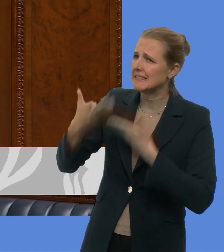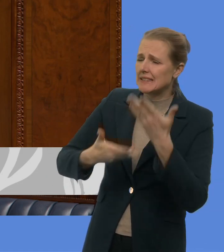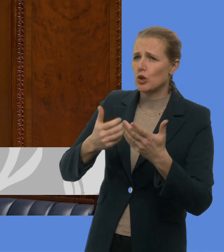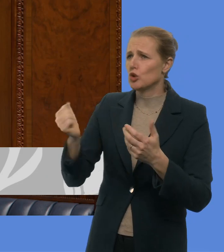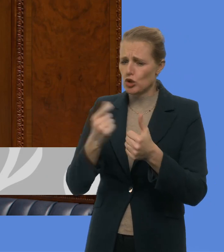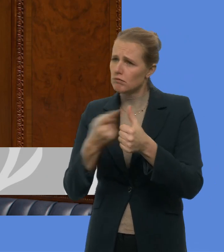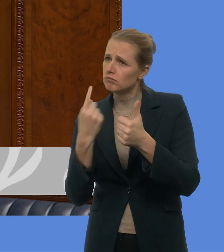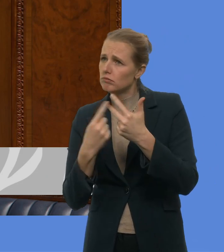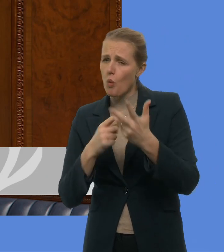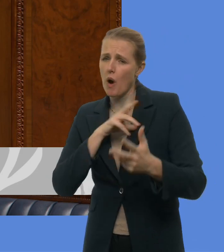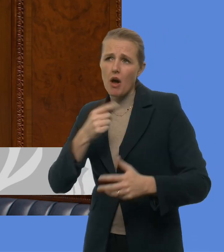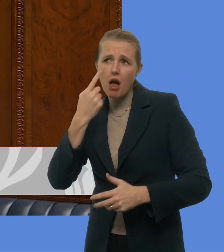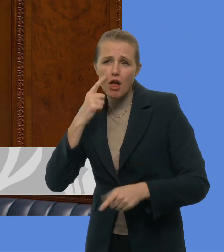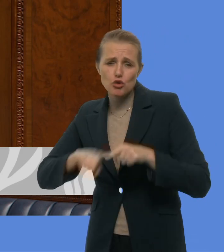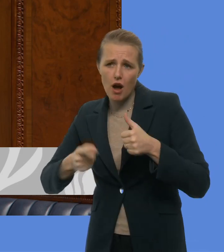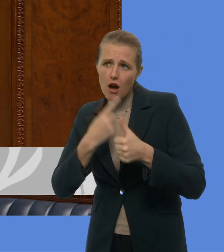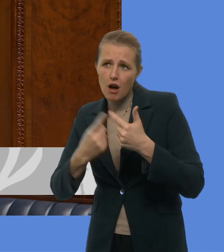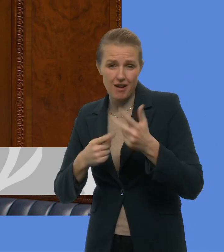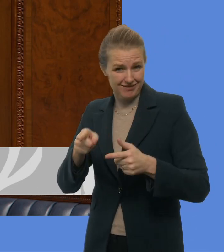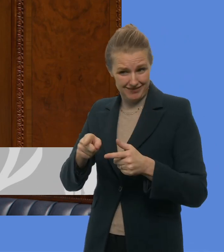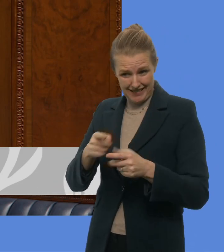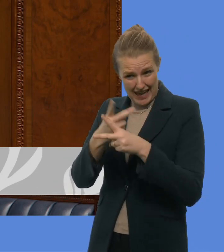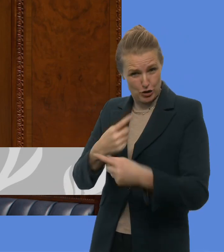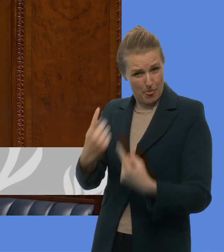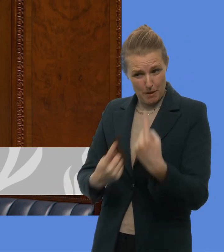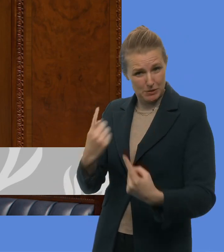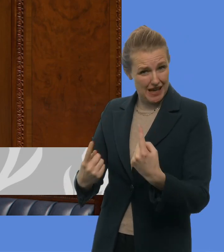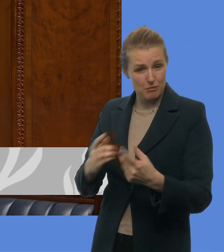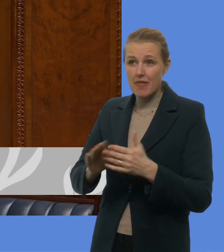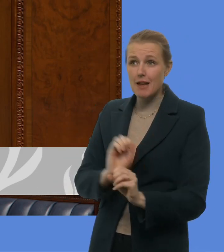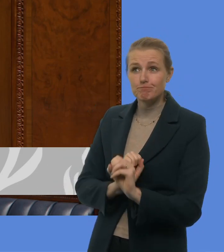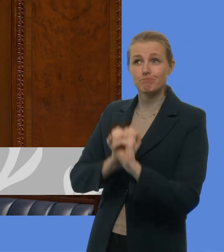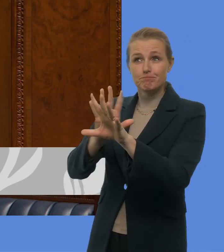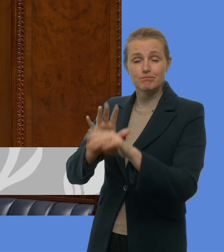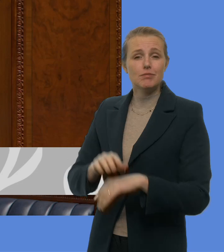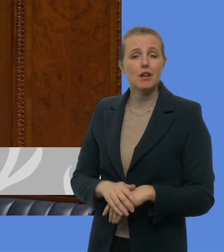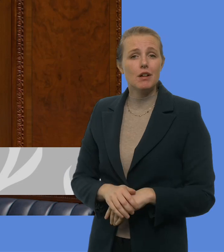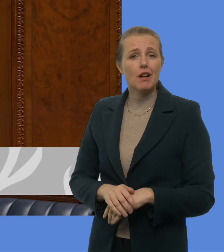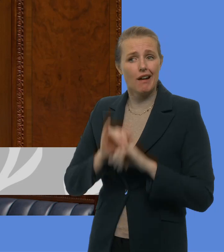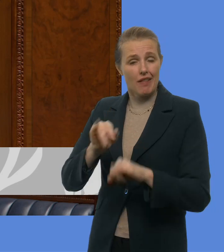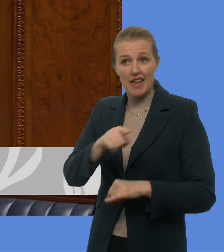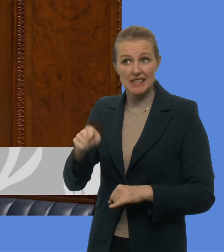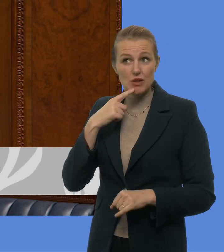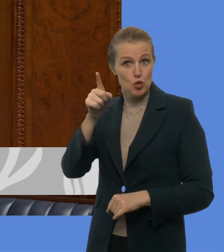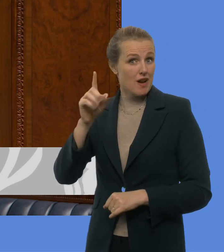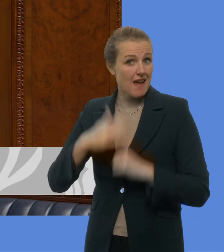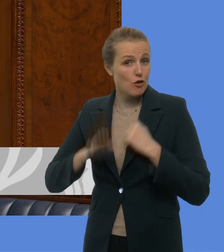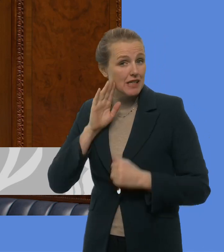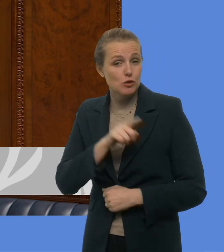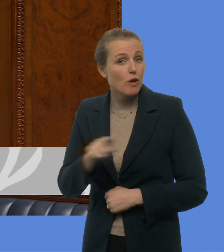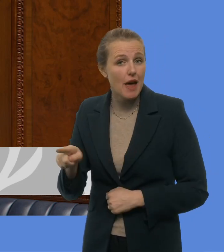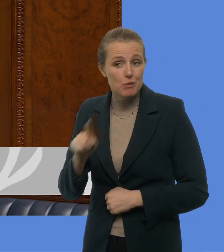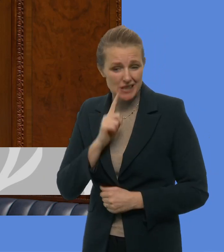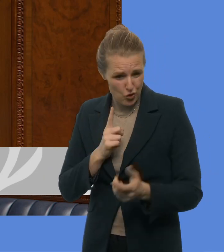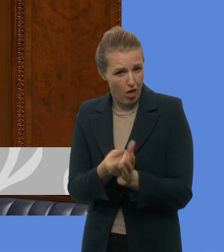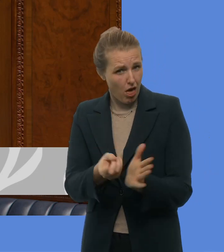are not being listened to. Do you agree that many of the issues in social care are not a lack of money, not caused by a lack of money, but caused by how money is being